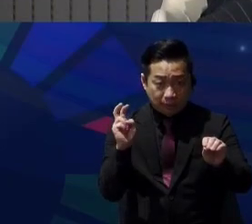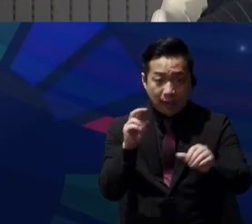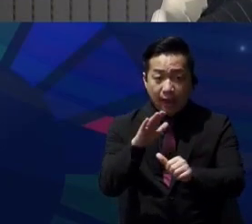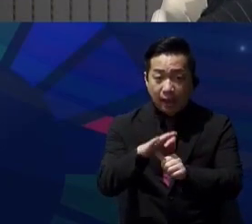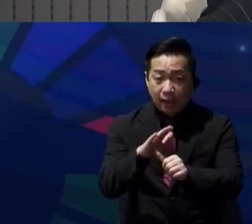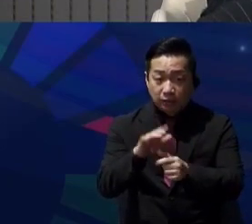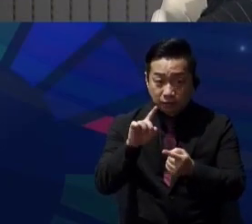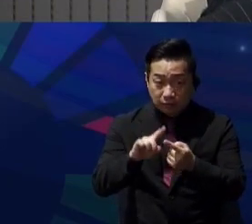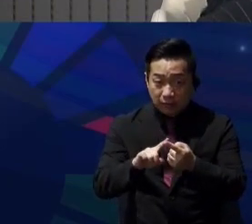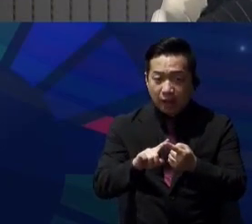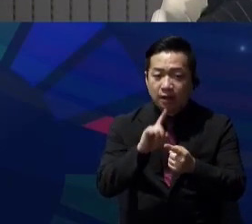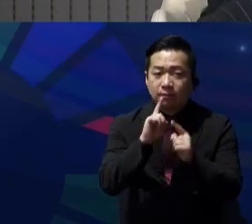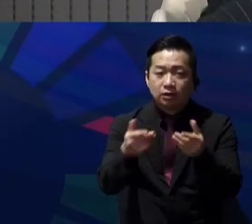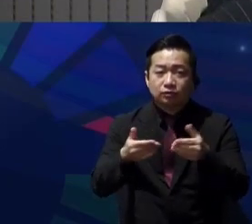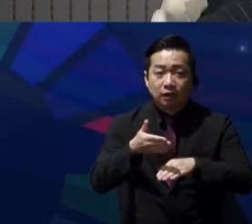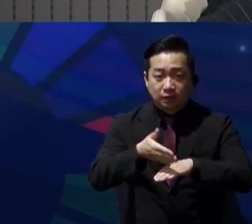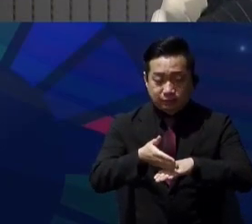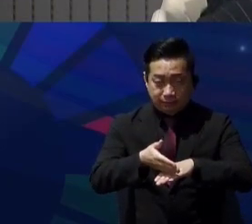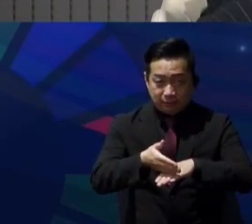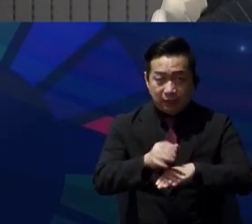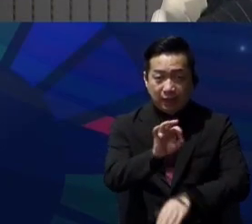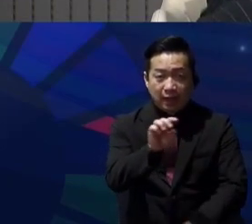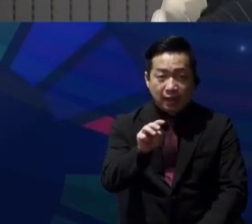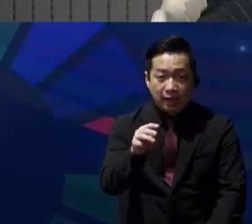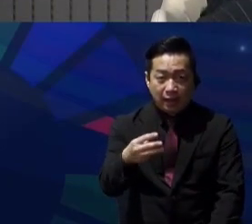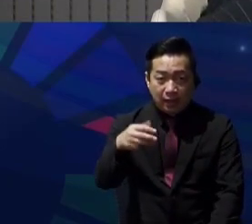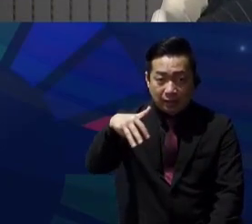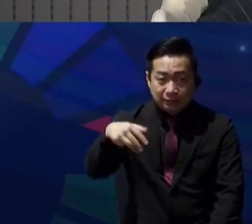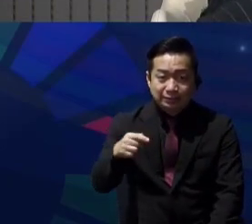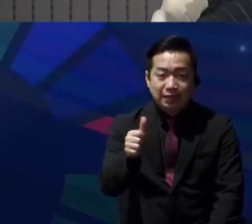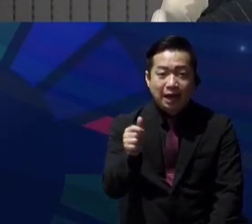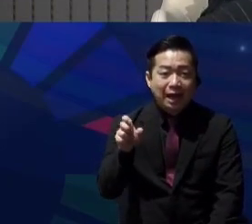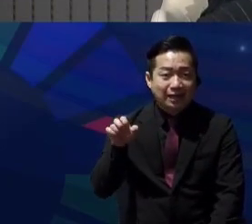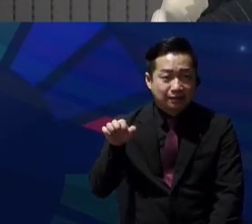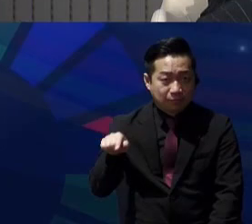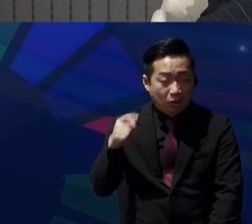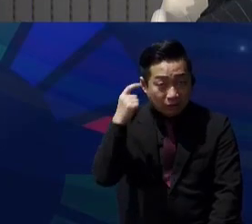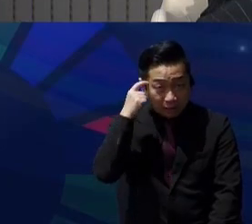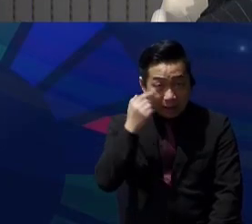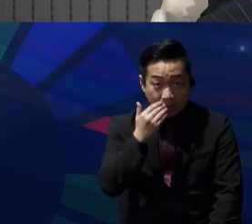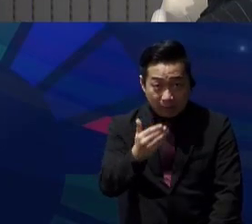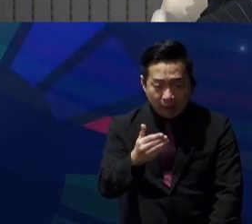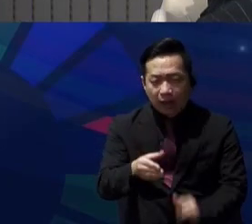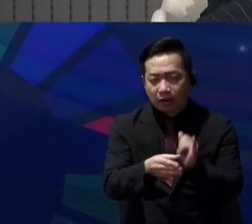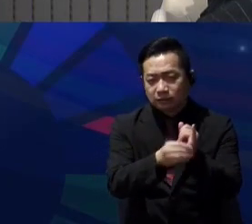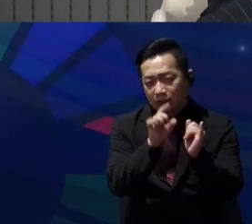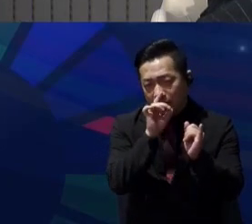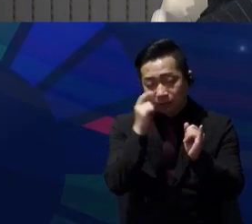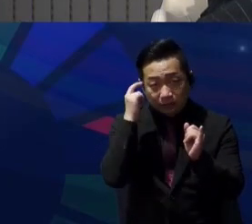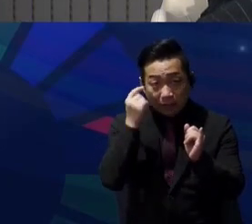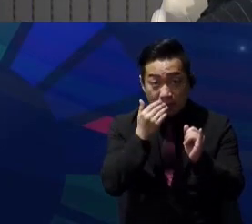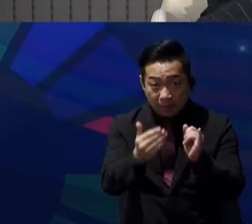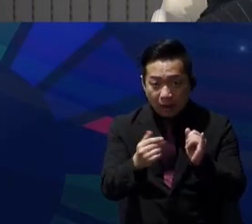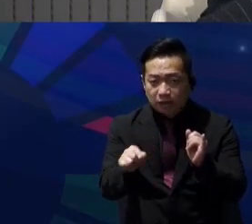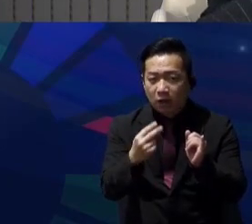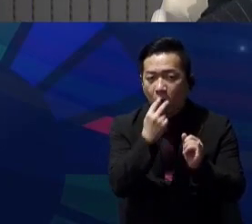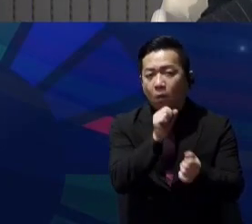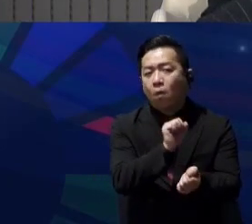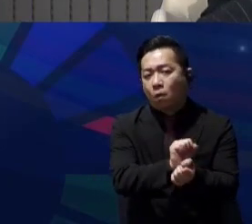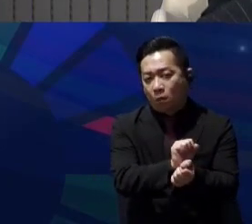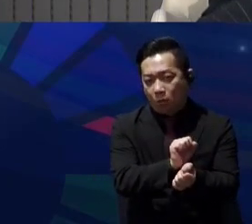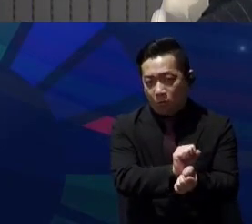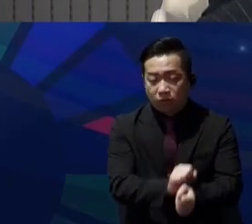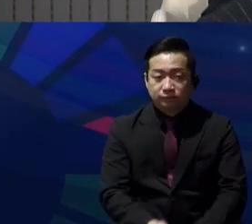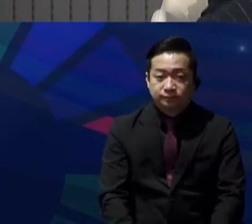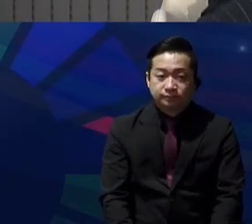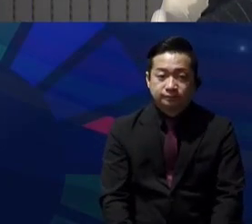including Alzheimer's disease, as well as infertility. Now, your question on the uncertainty and therefore what kind of diseases